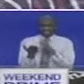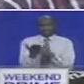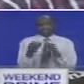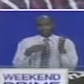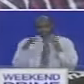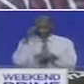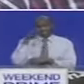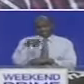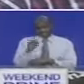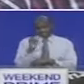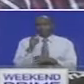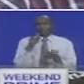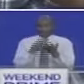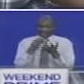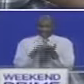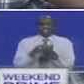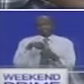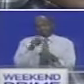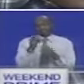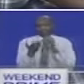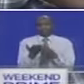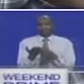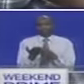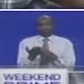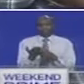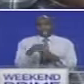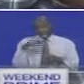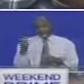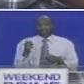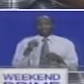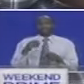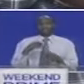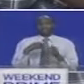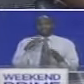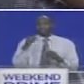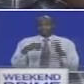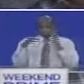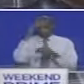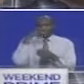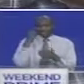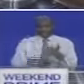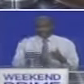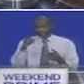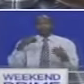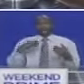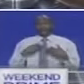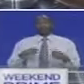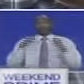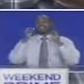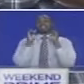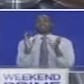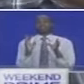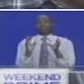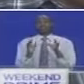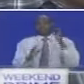university finance officers. Chuo kingine kinasema kwenye document yao hawana mkubwa yeyote ambaye anaweza itwa